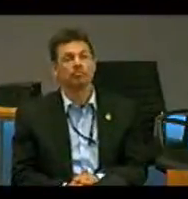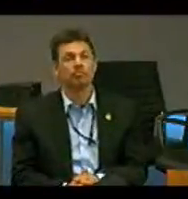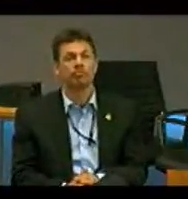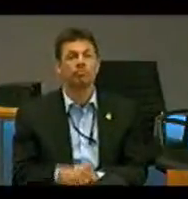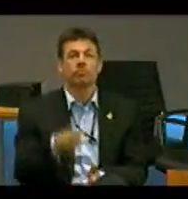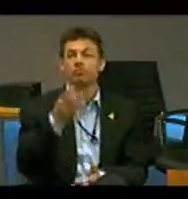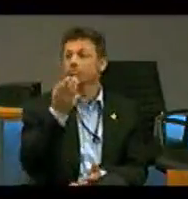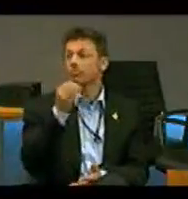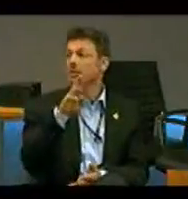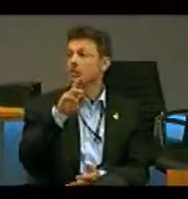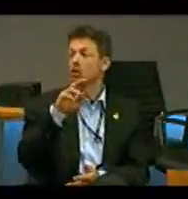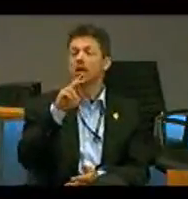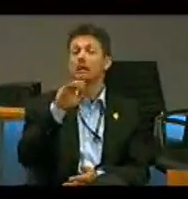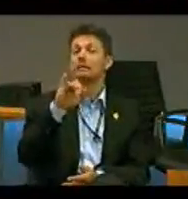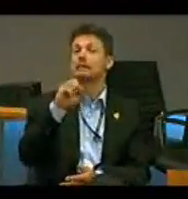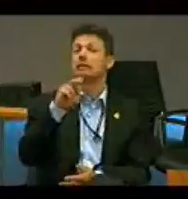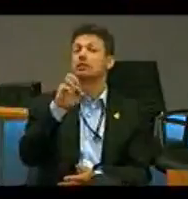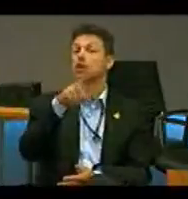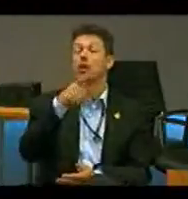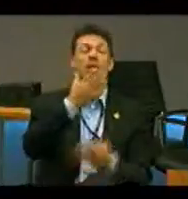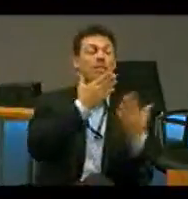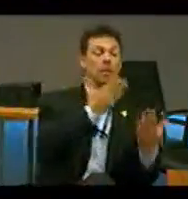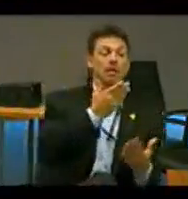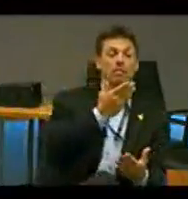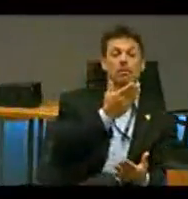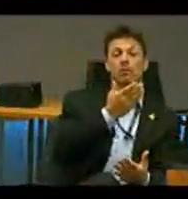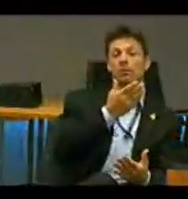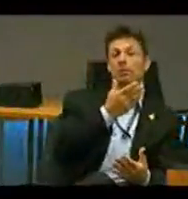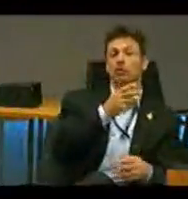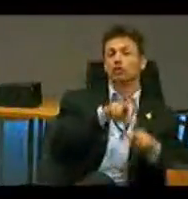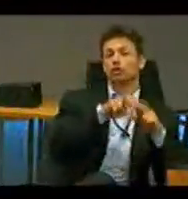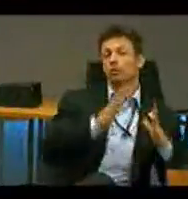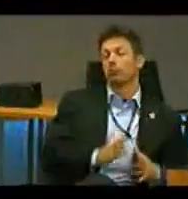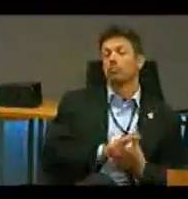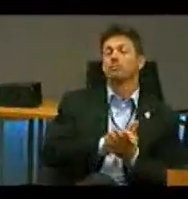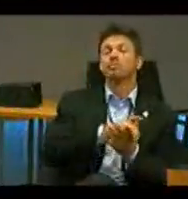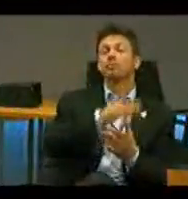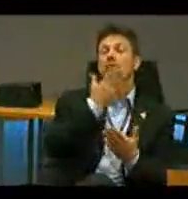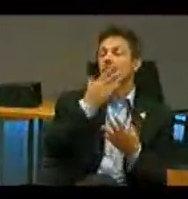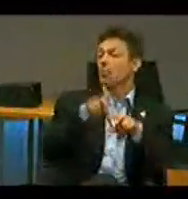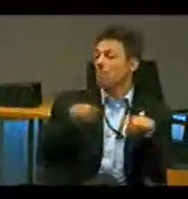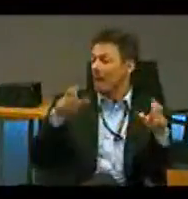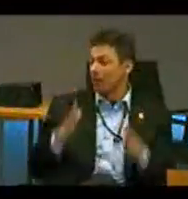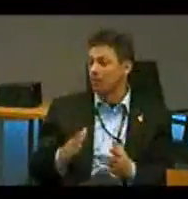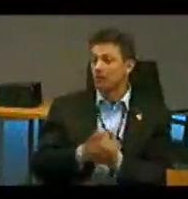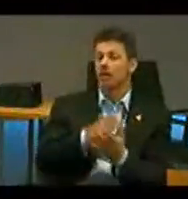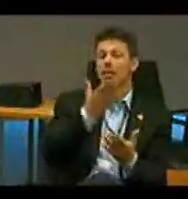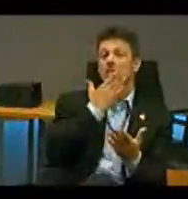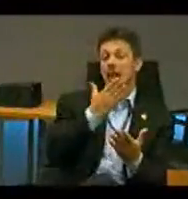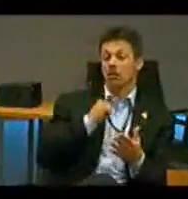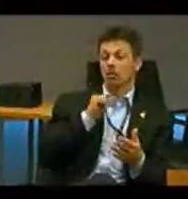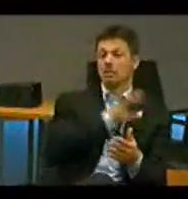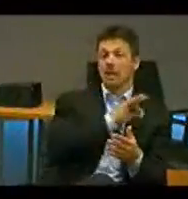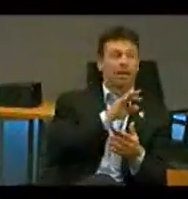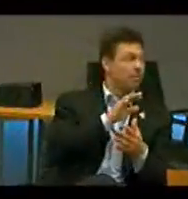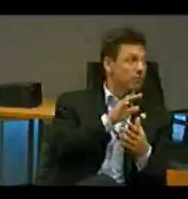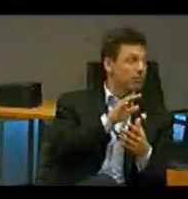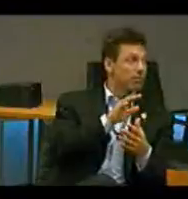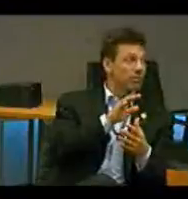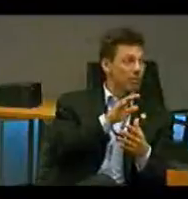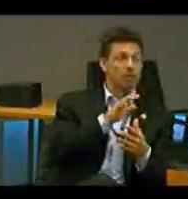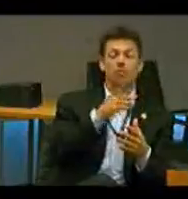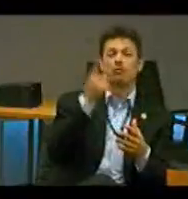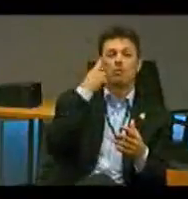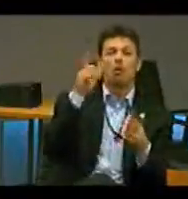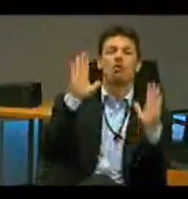Mr. Krishna. Thank you, Madam Chair, and thanks to the panelists. It's been very illuminating. Thanks to staff for putting together a great